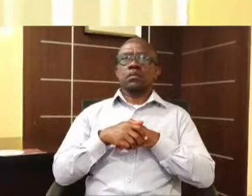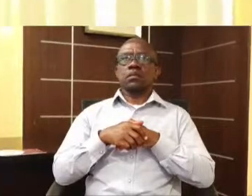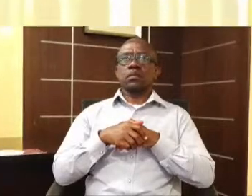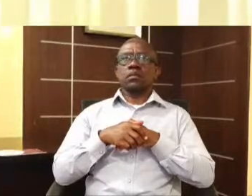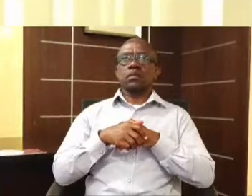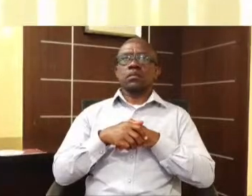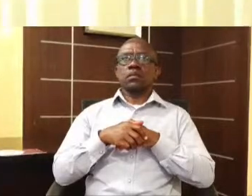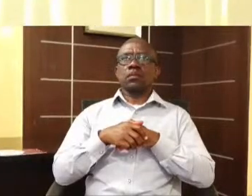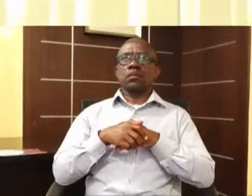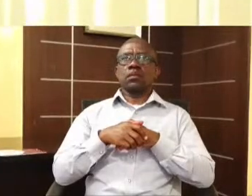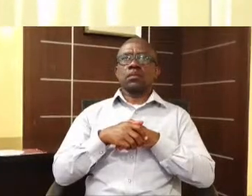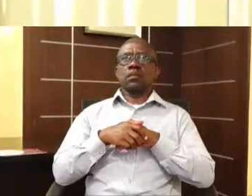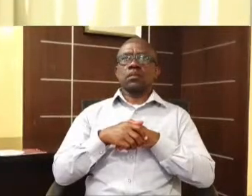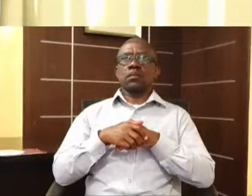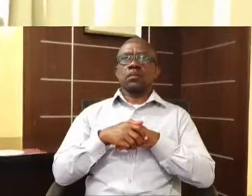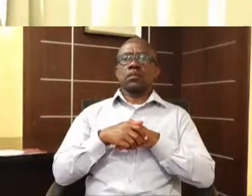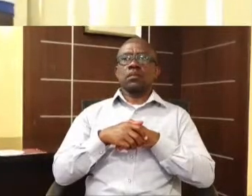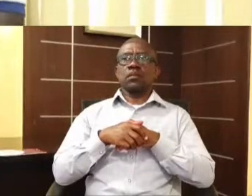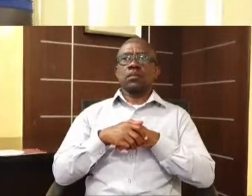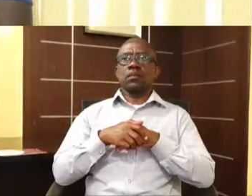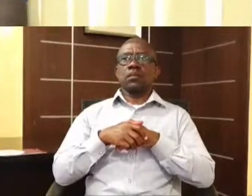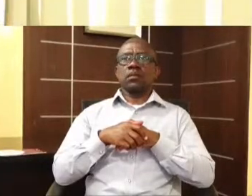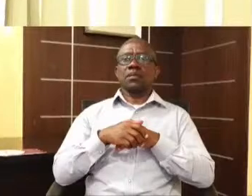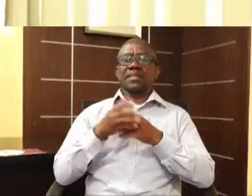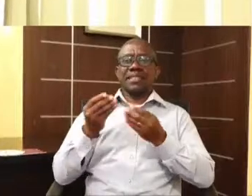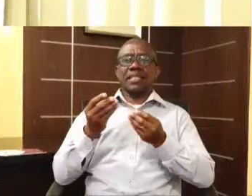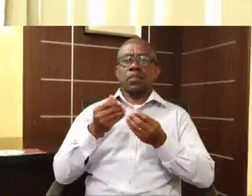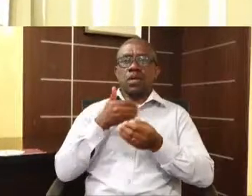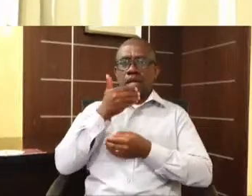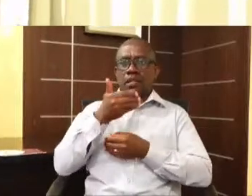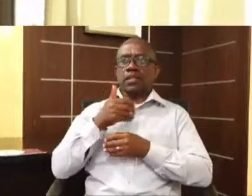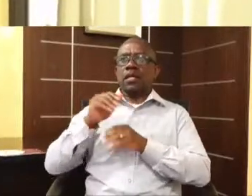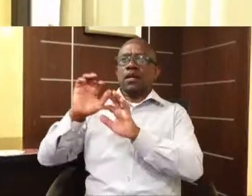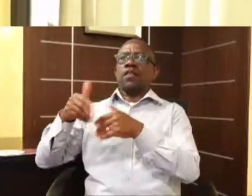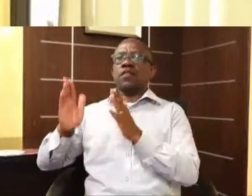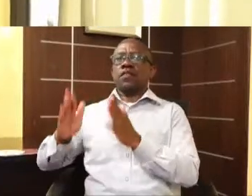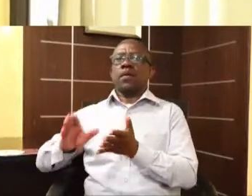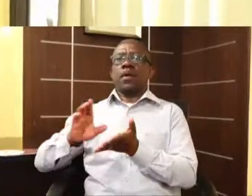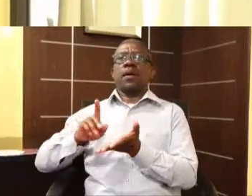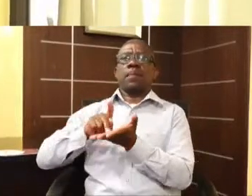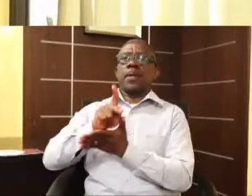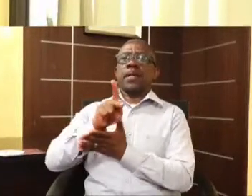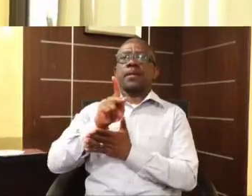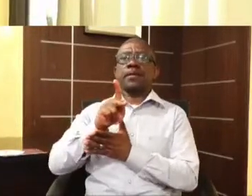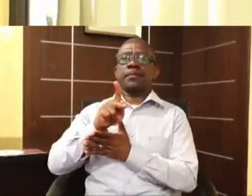farmer takes care of the cost. Simple answer. But then,